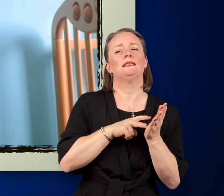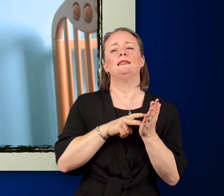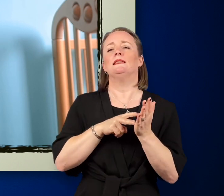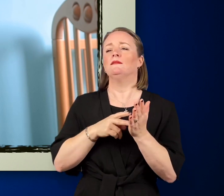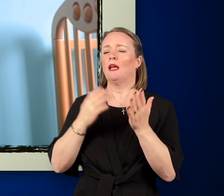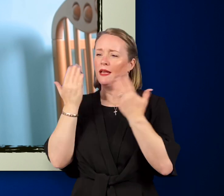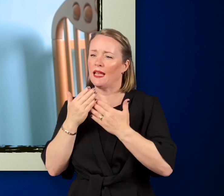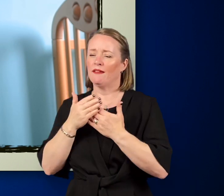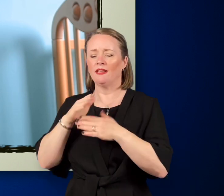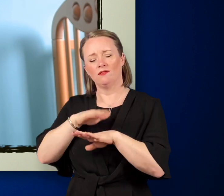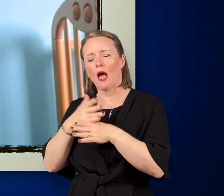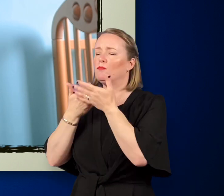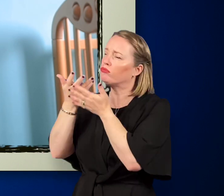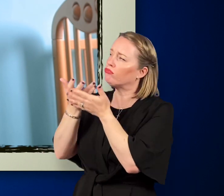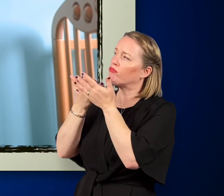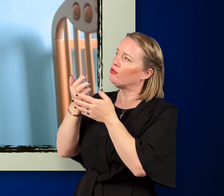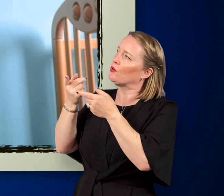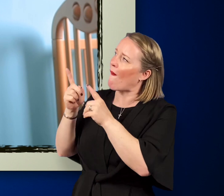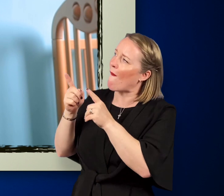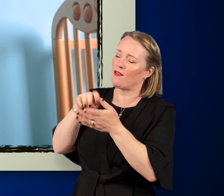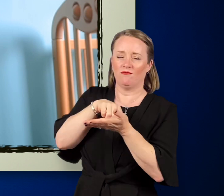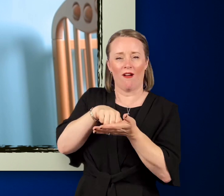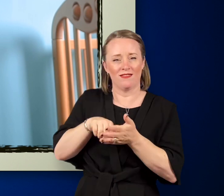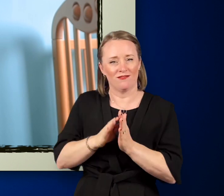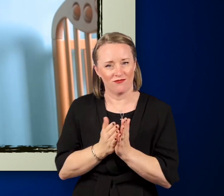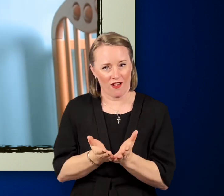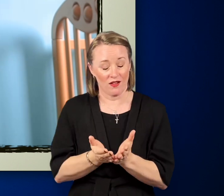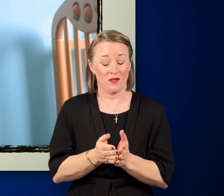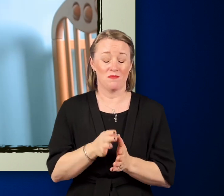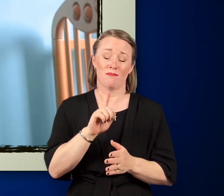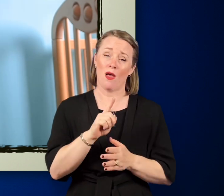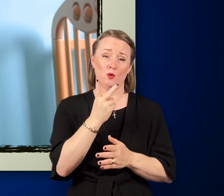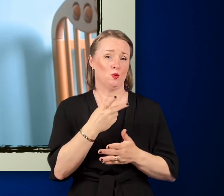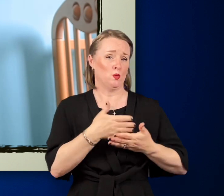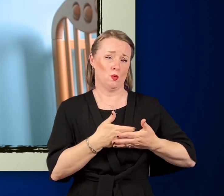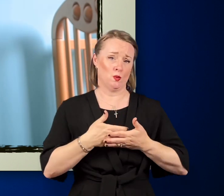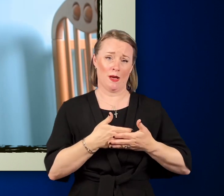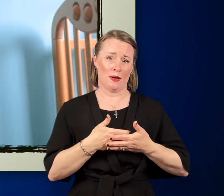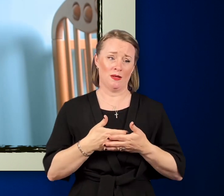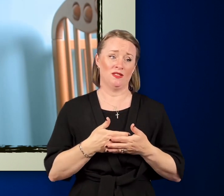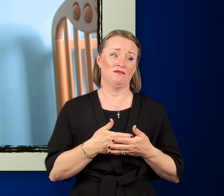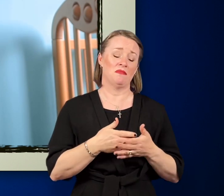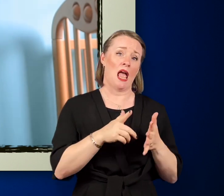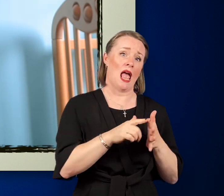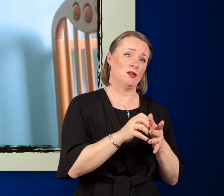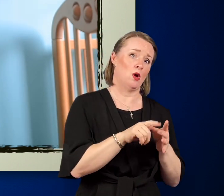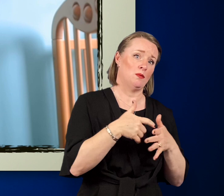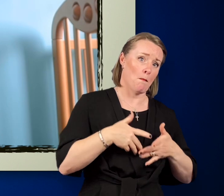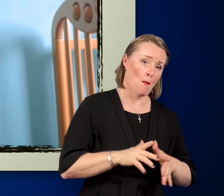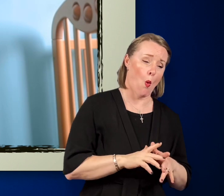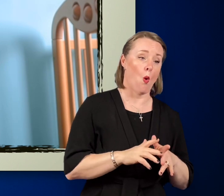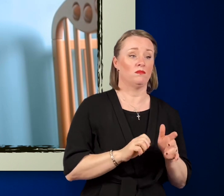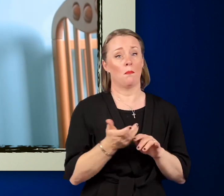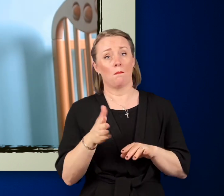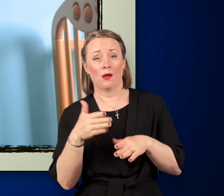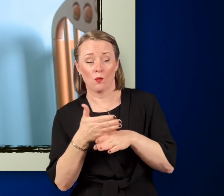to God and writing my journal. But since Edward was born, and especially since I then went back to work, I found I just haven't had the